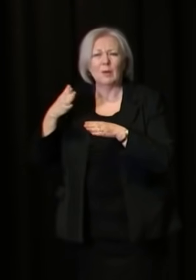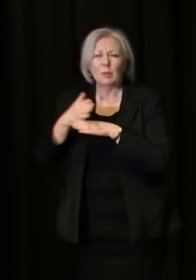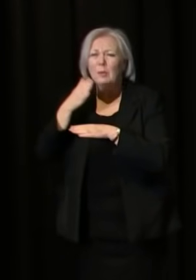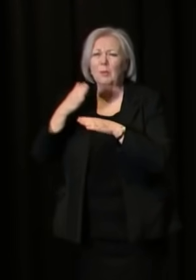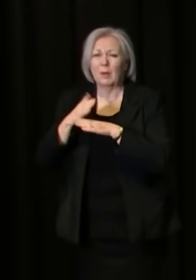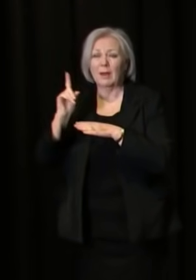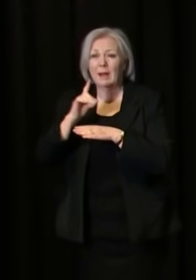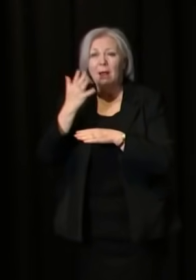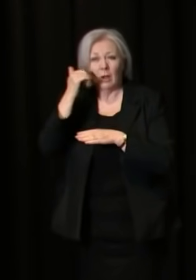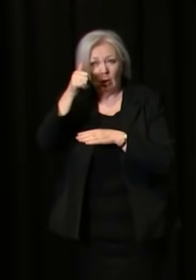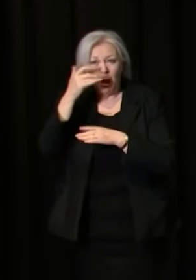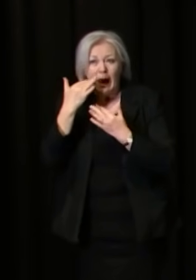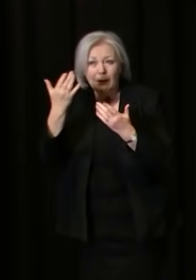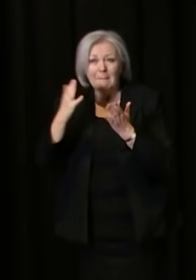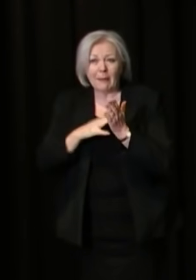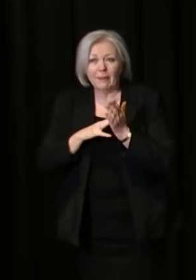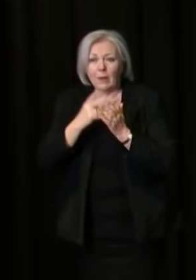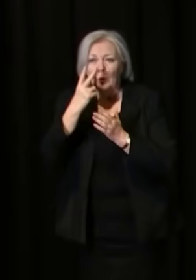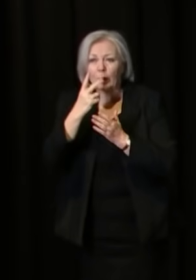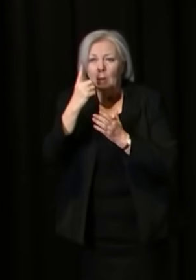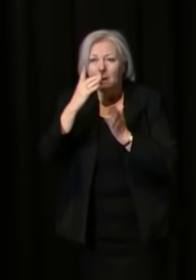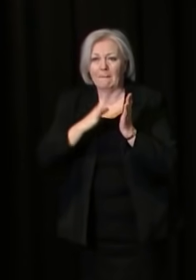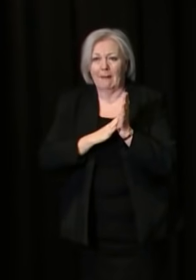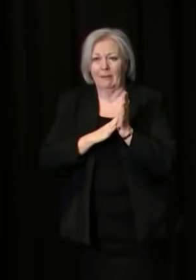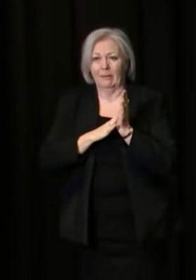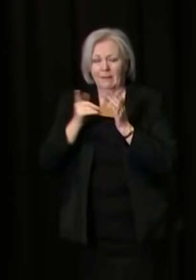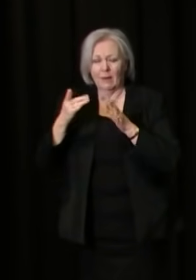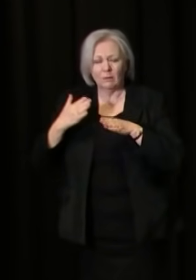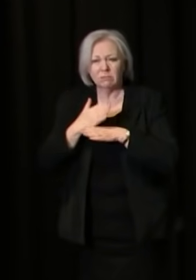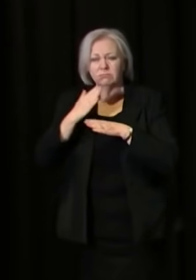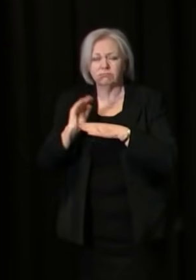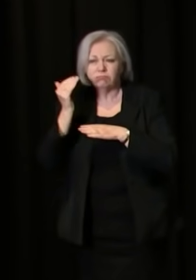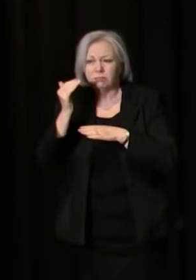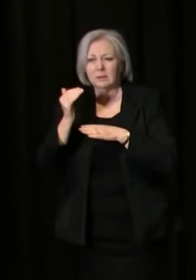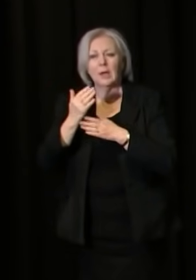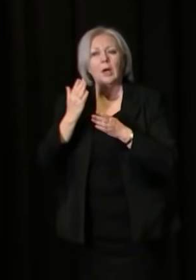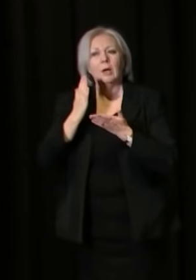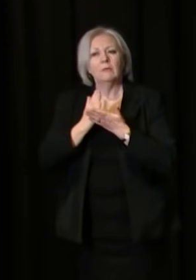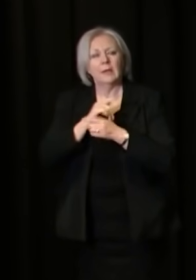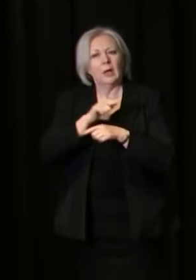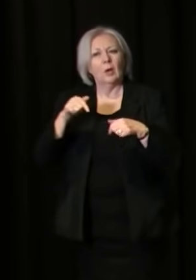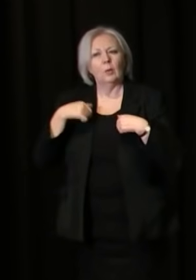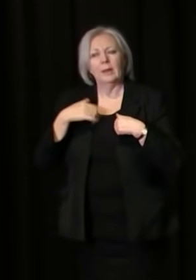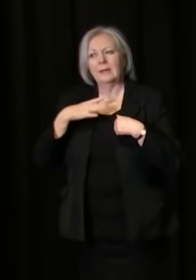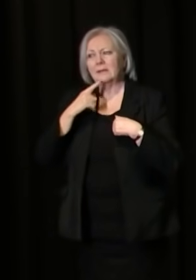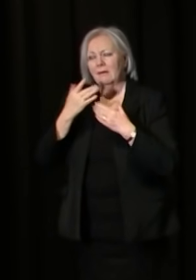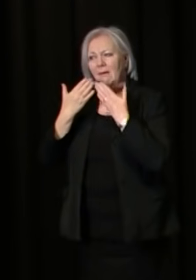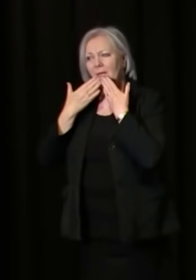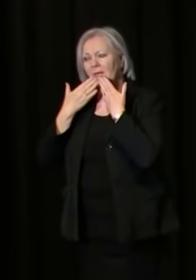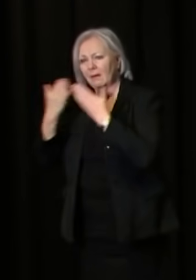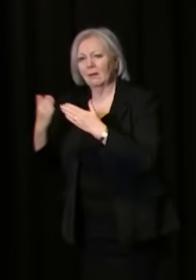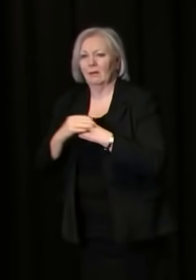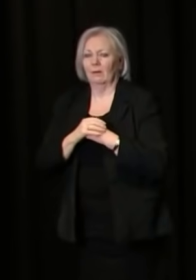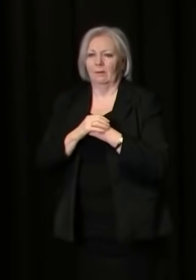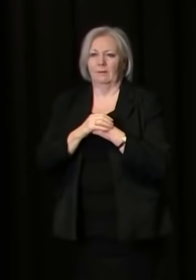their 21st month of this global pandemic, and who all Victorians need to continue to keep